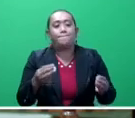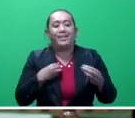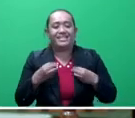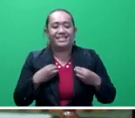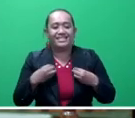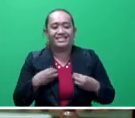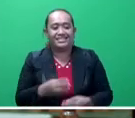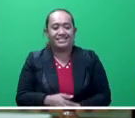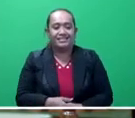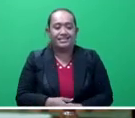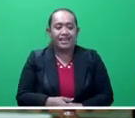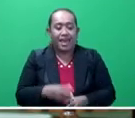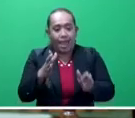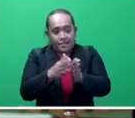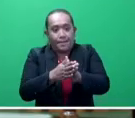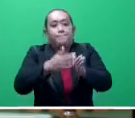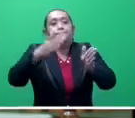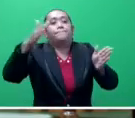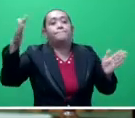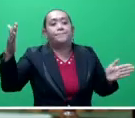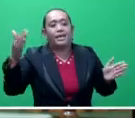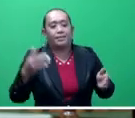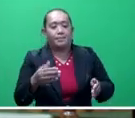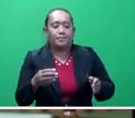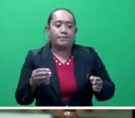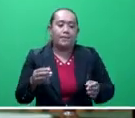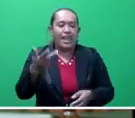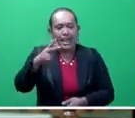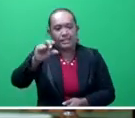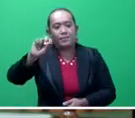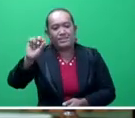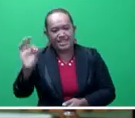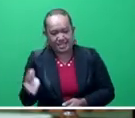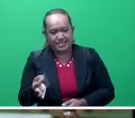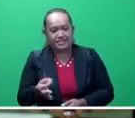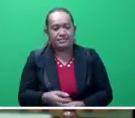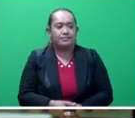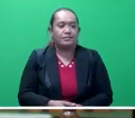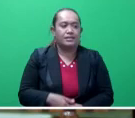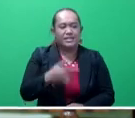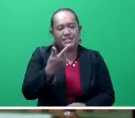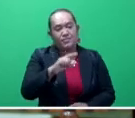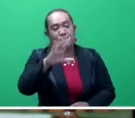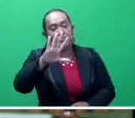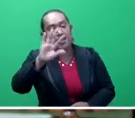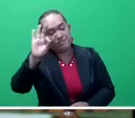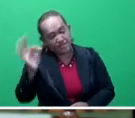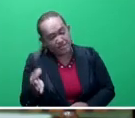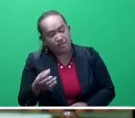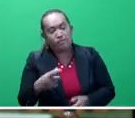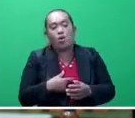for the small businesses, 80% for the medium-sized businesses, and 75% for the larger